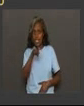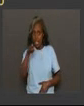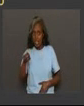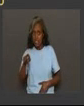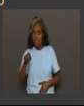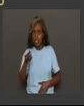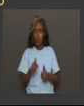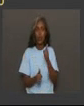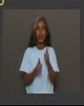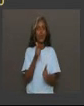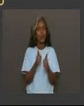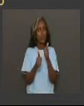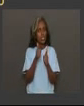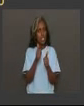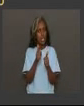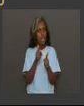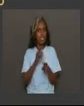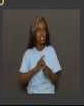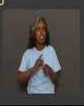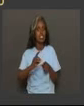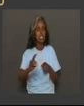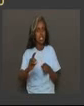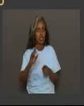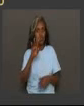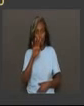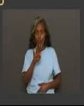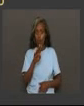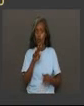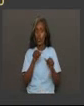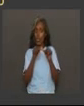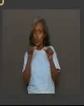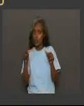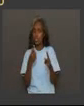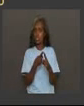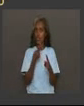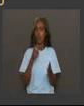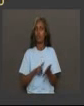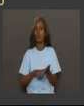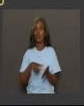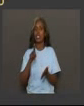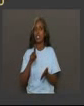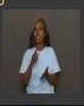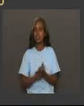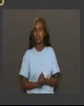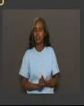x-axis, which are a distance of 4 units from the origin.